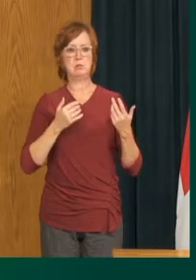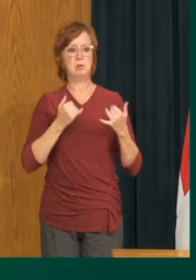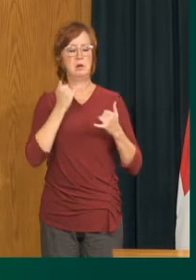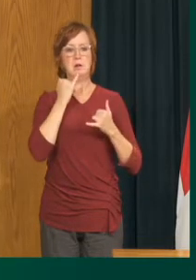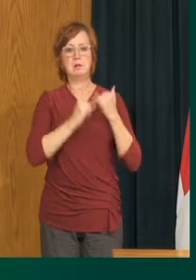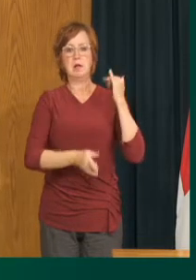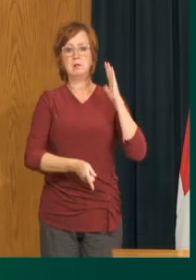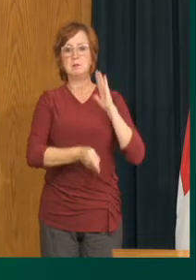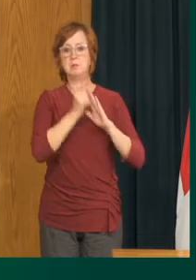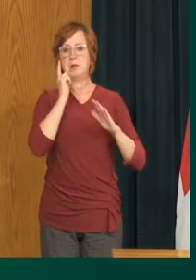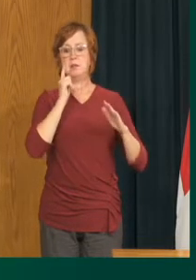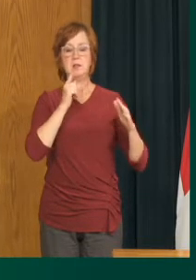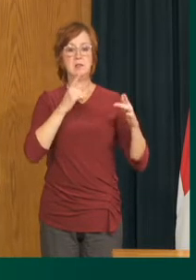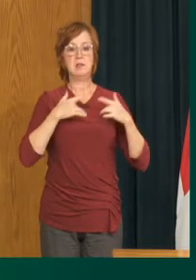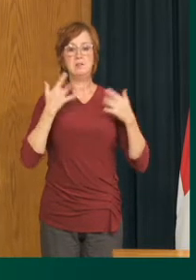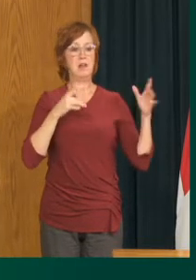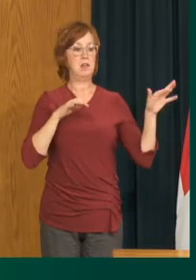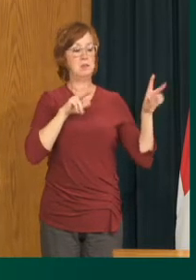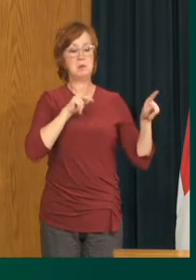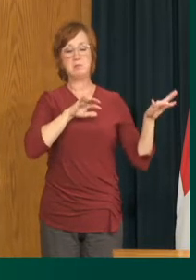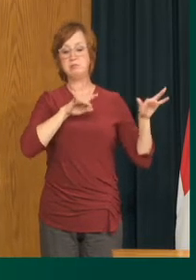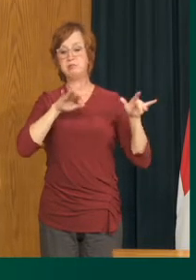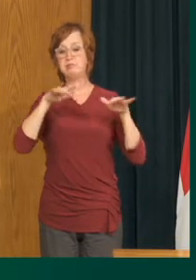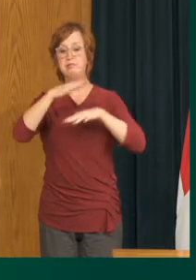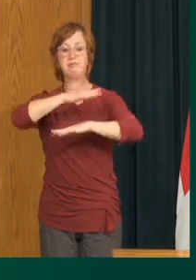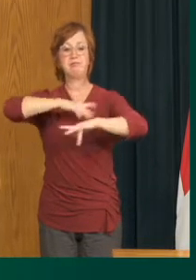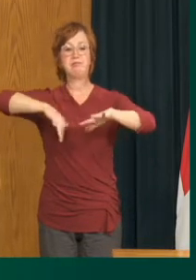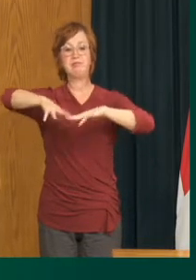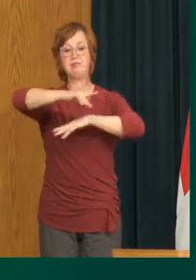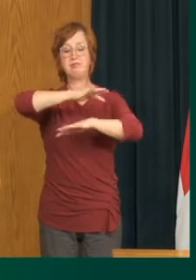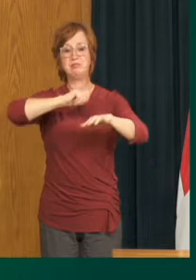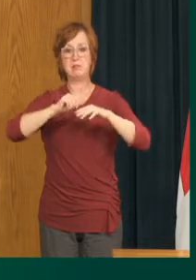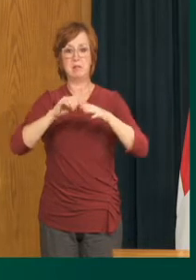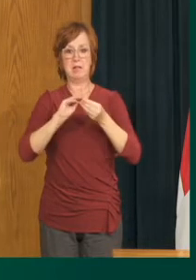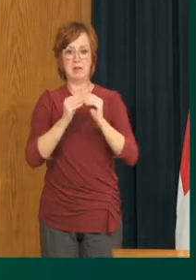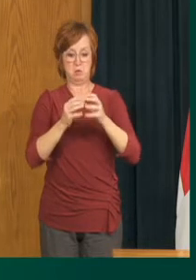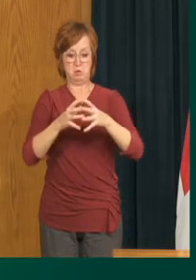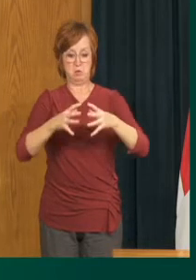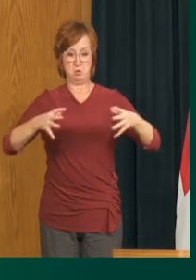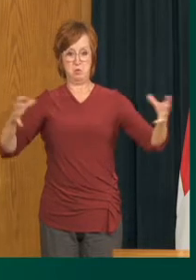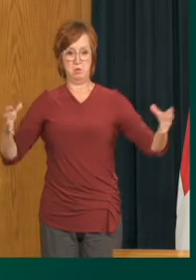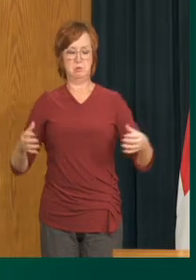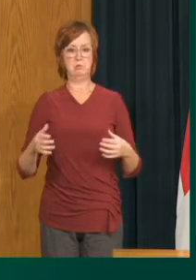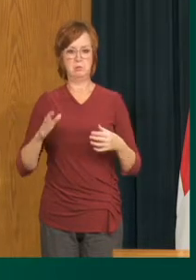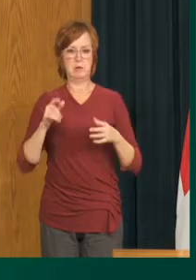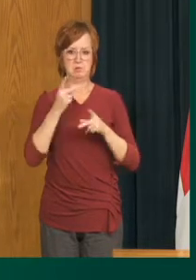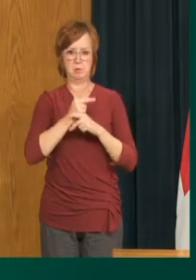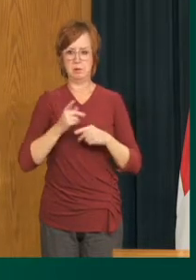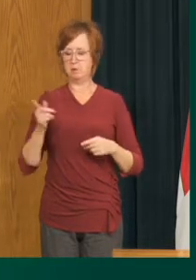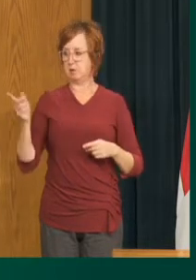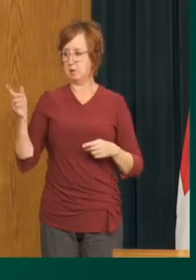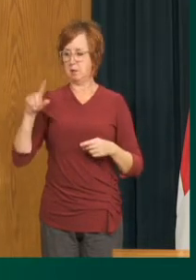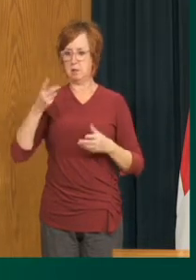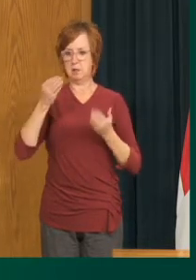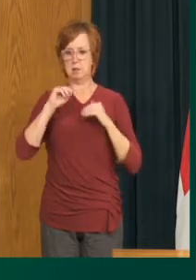attack rate. We'll take our next question from the room. Steph? Yeah, I remember, I think it was back in May, where there were